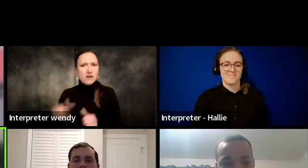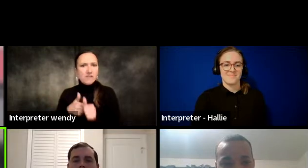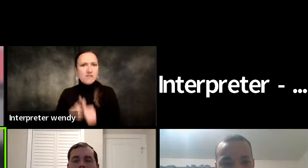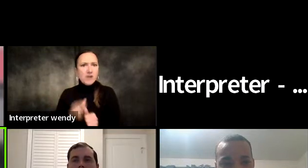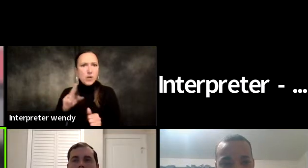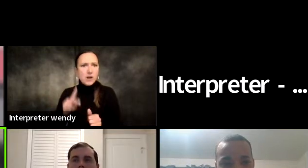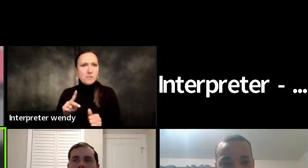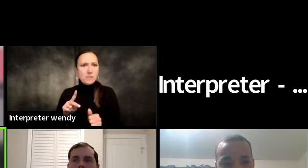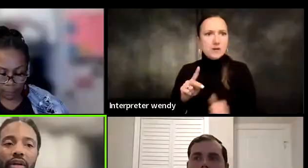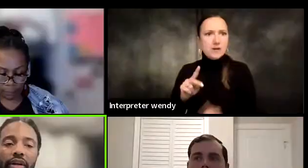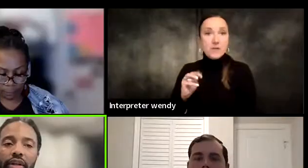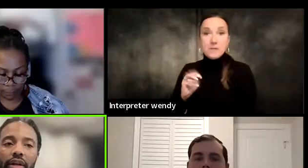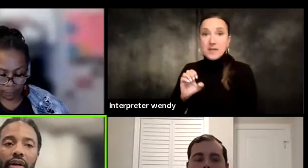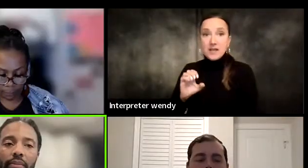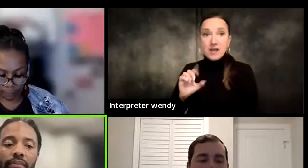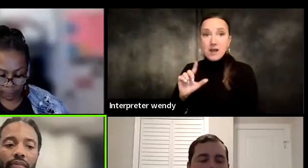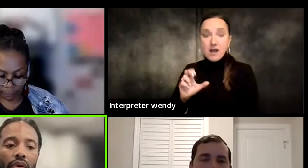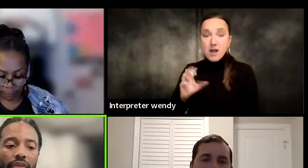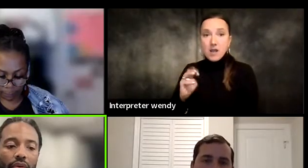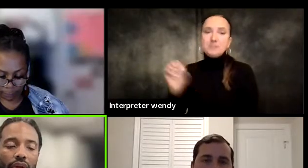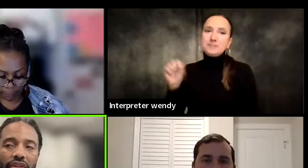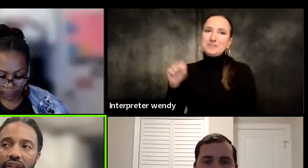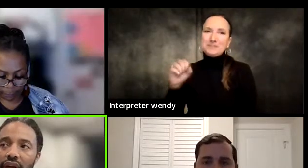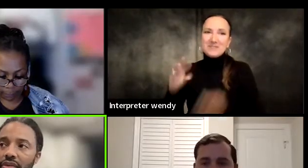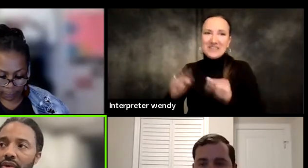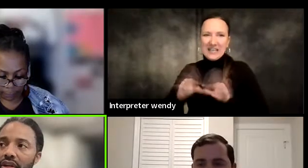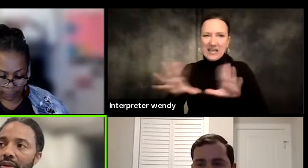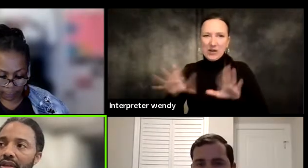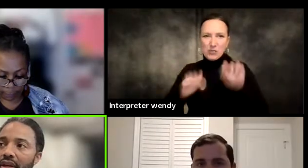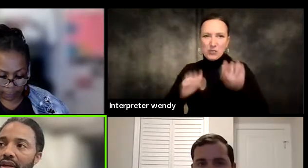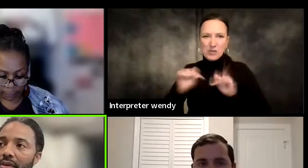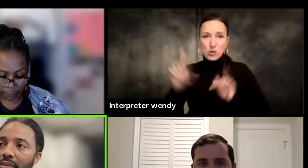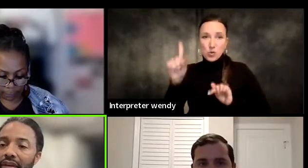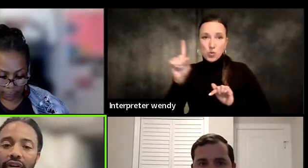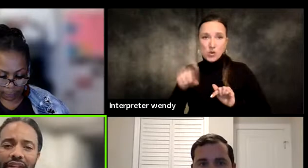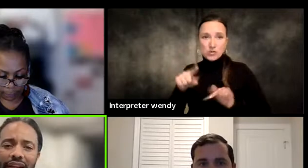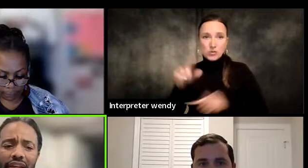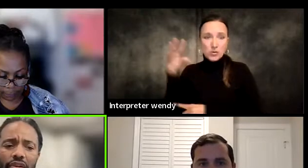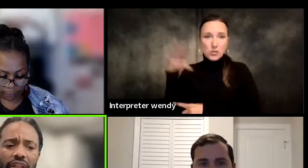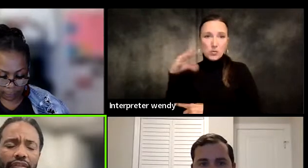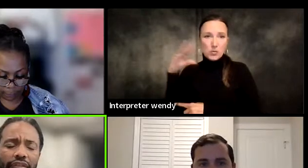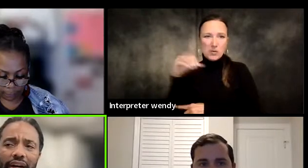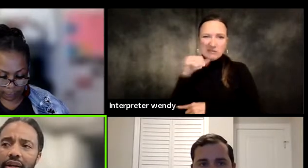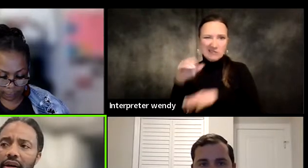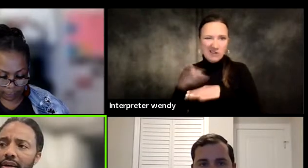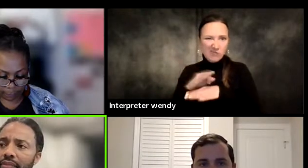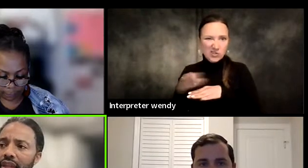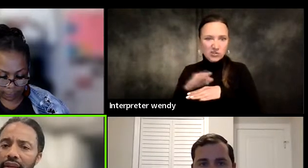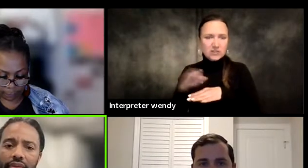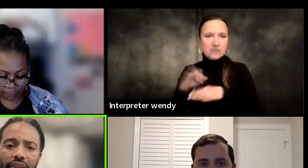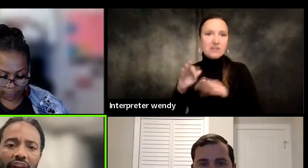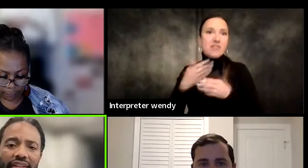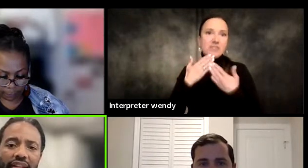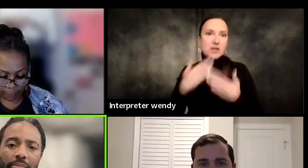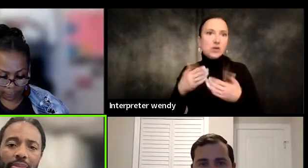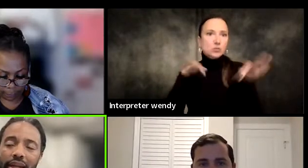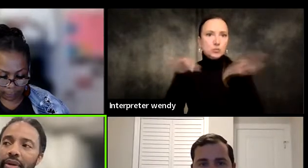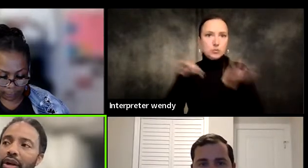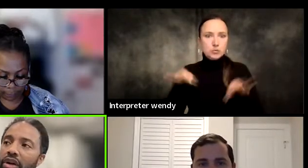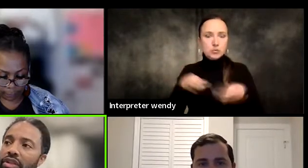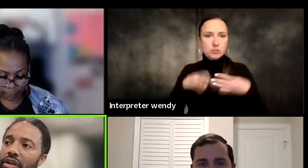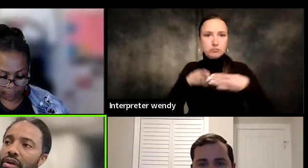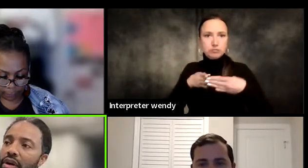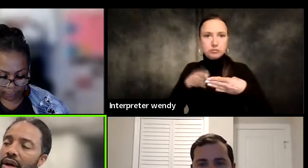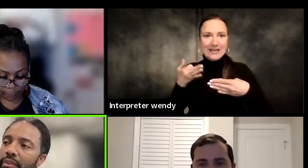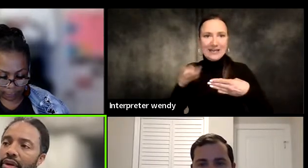Yeah, so I just wanted to clarity on the question that was raised about the camera malfunction. I think you clarified it that the 19th and Benning,